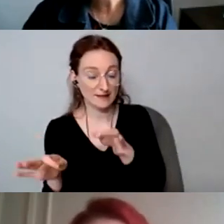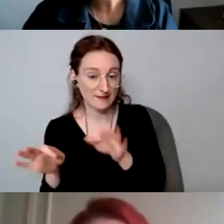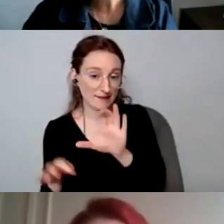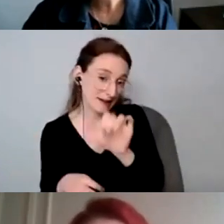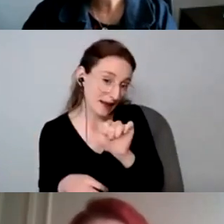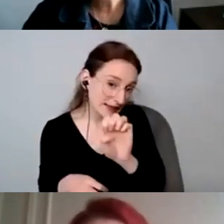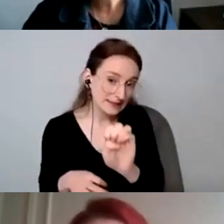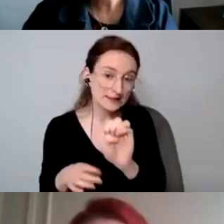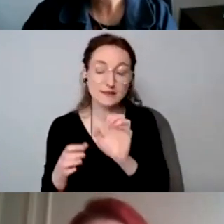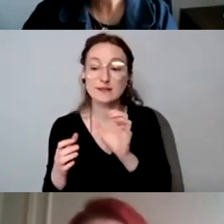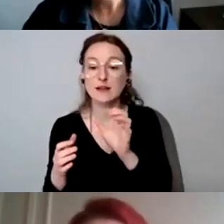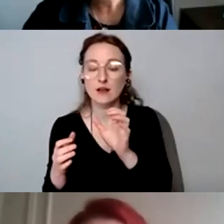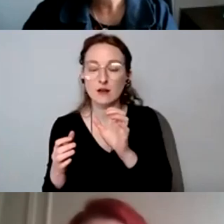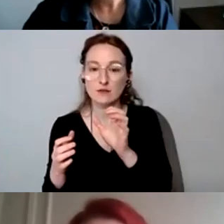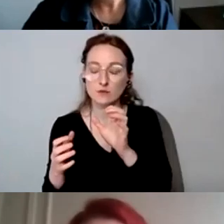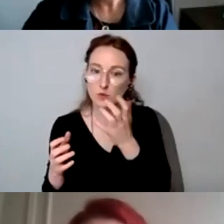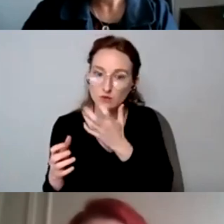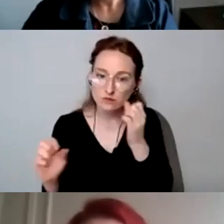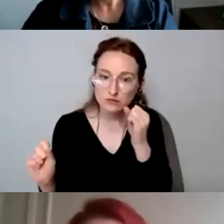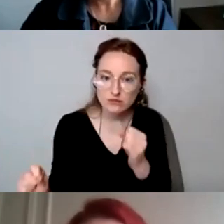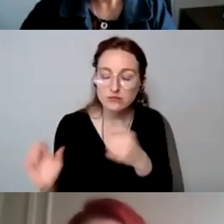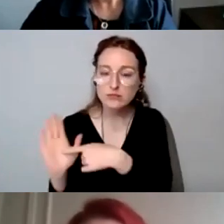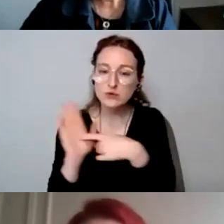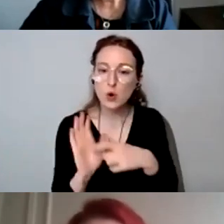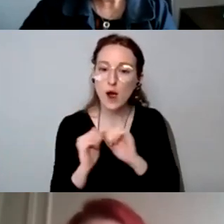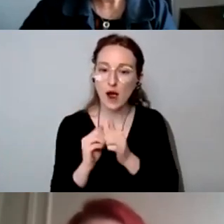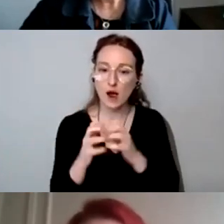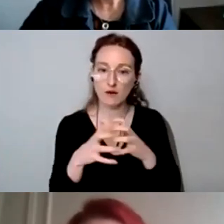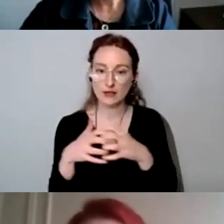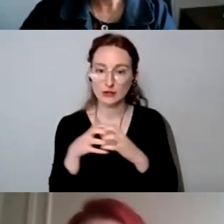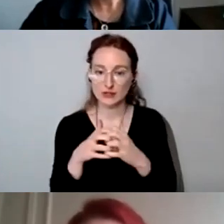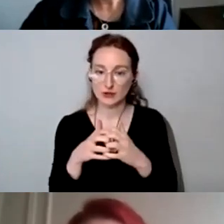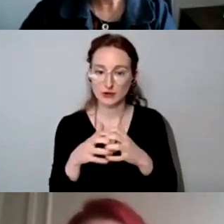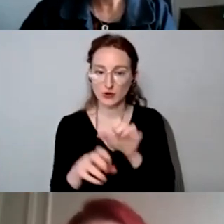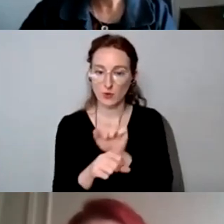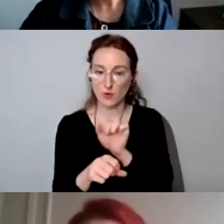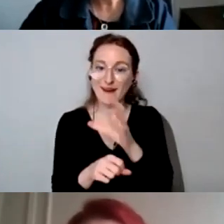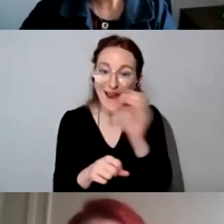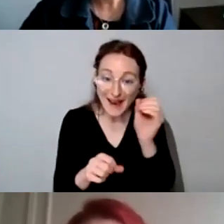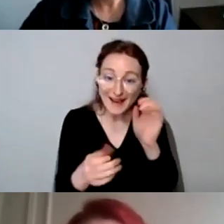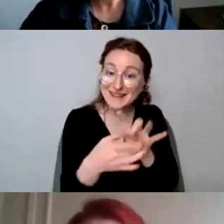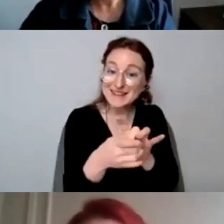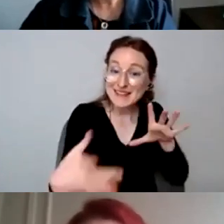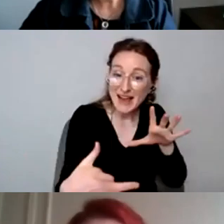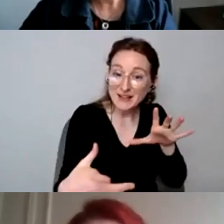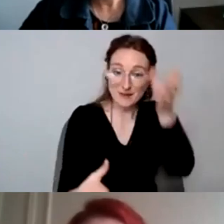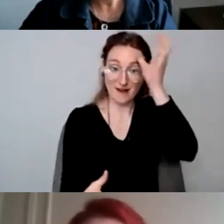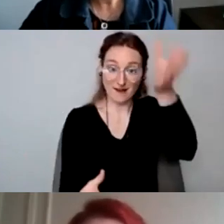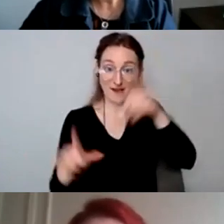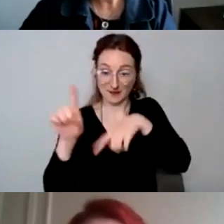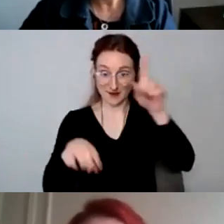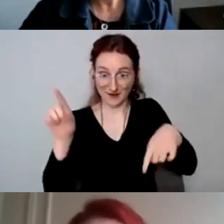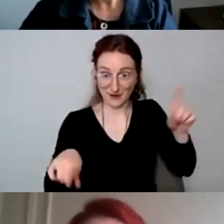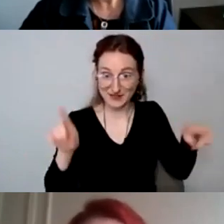how intersectional work and how detached from the concept of diversity is the Russian concept